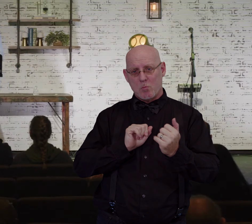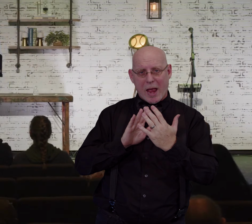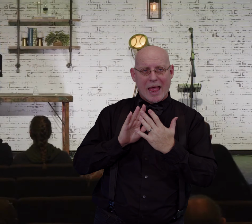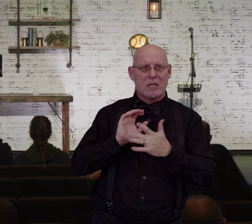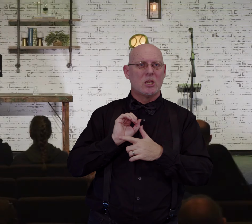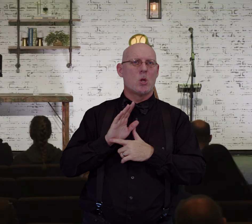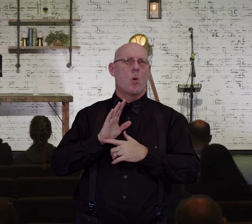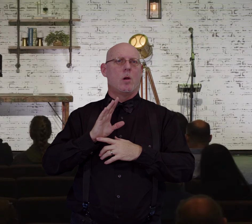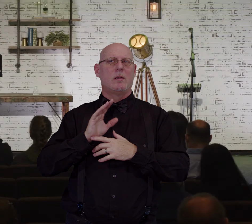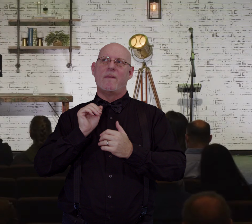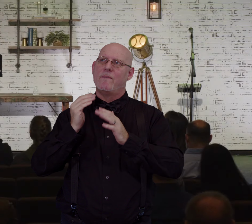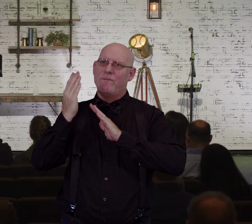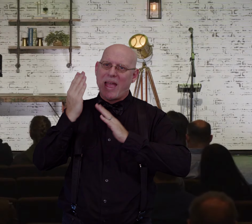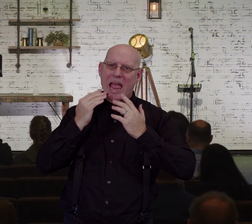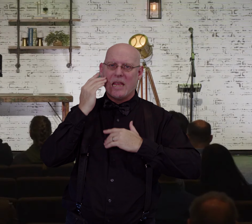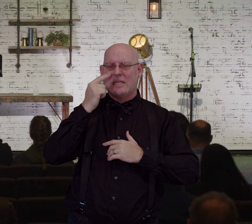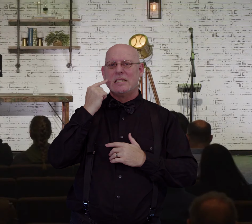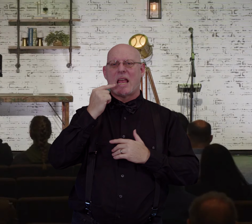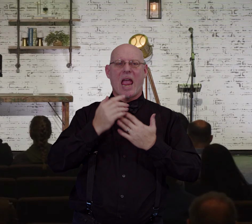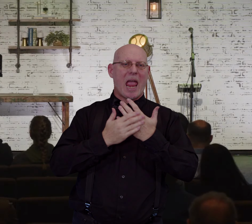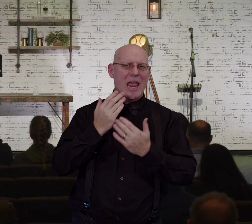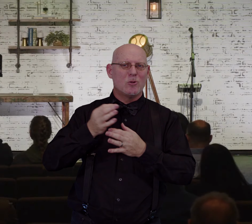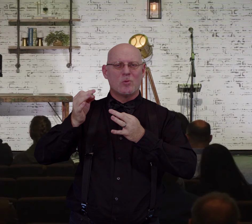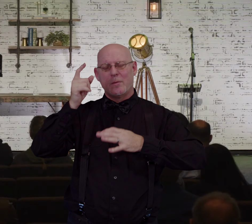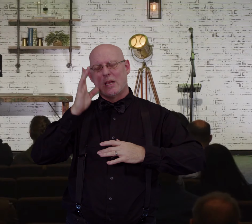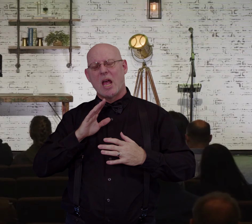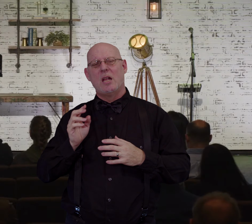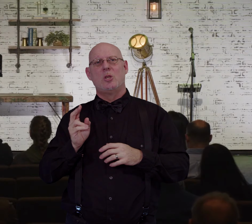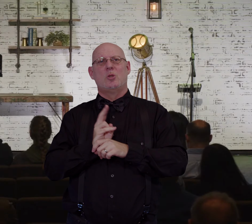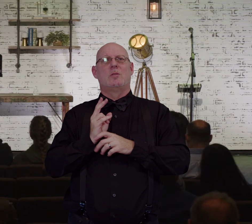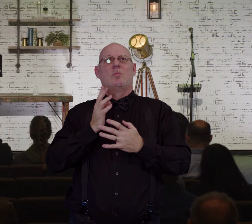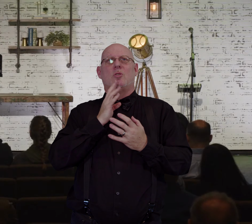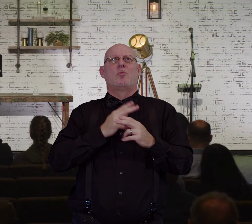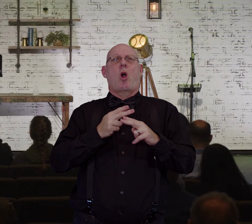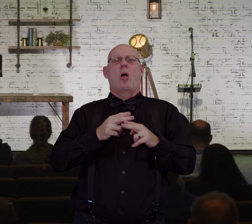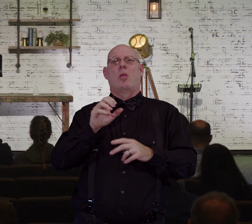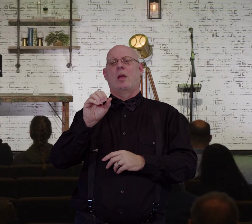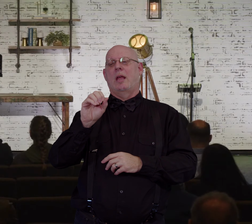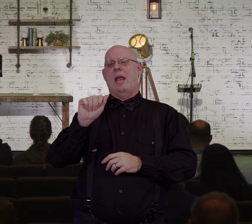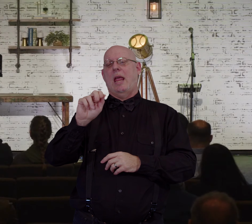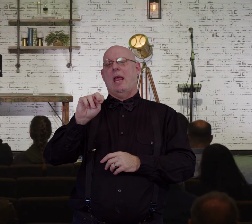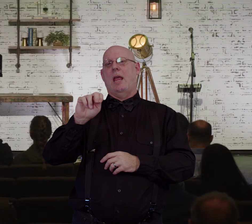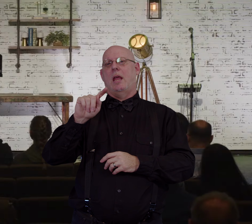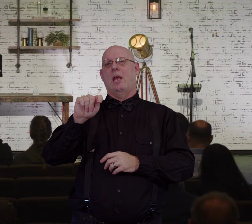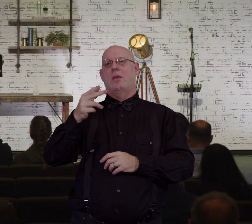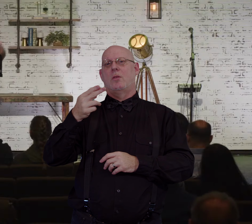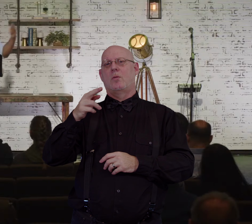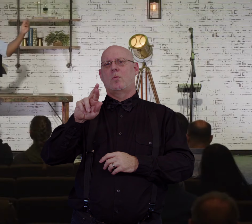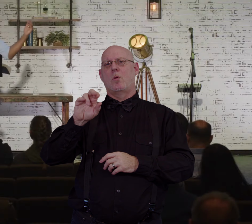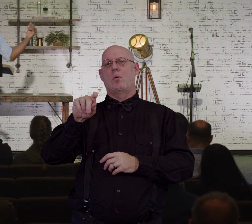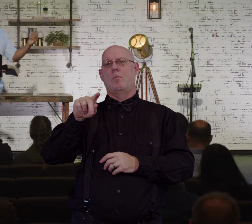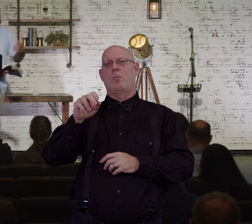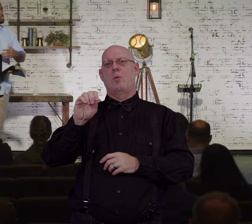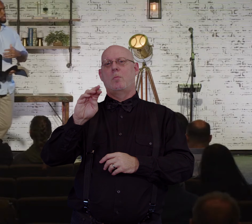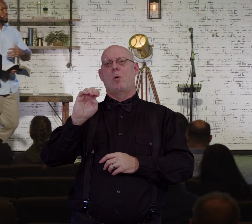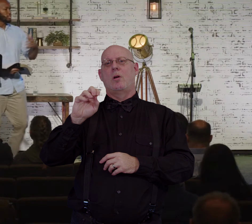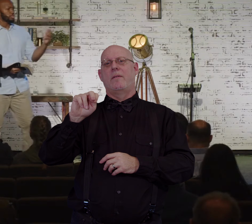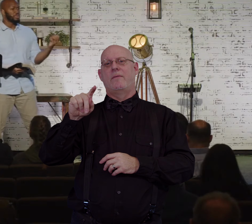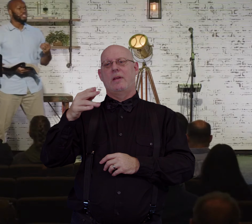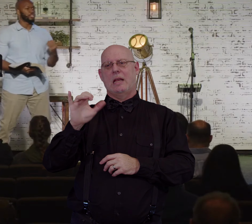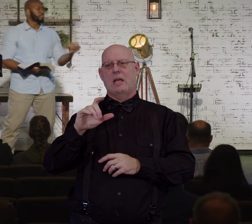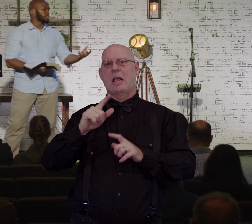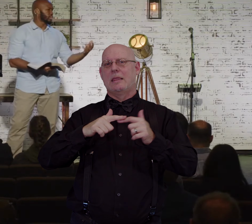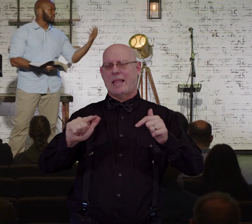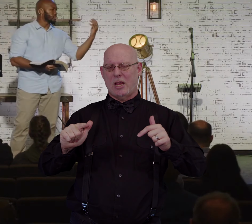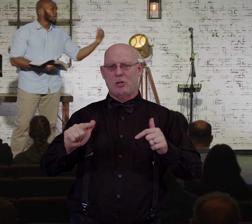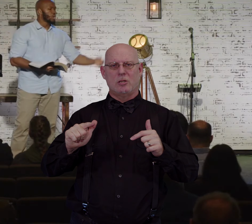presence or even face and hands to describe God, it's using what we would call anthropomorphic language. So we use this in just regular